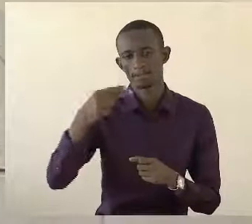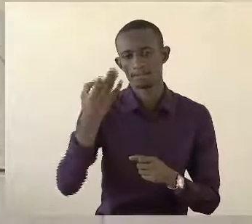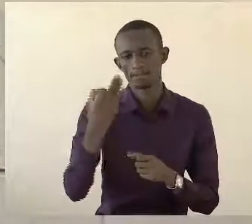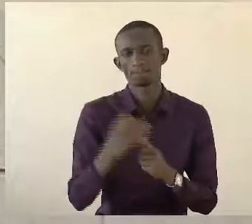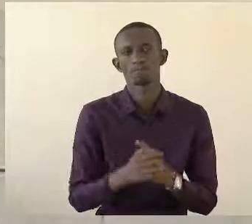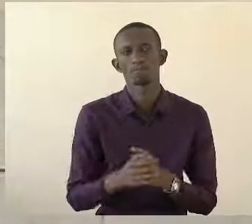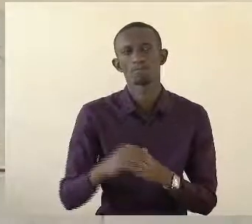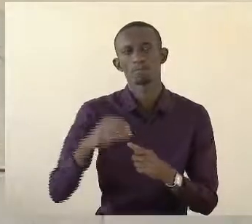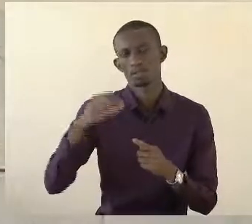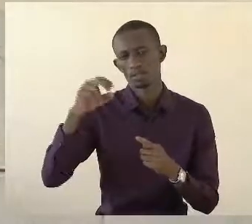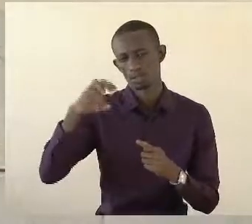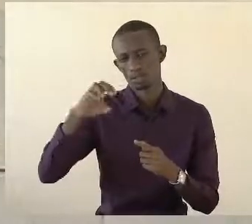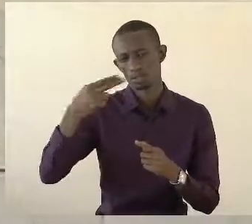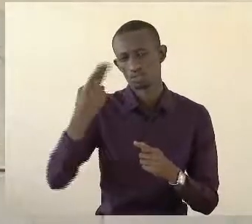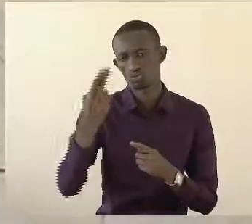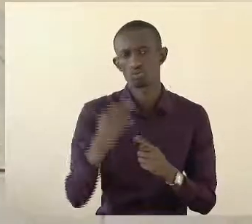CH2,